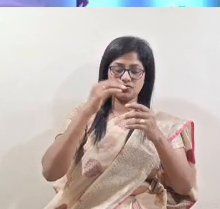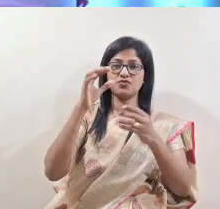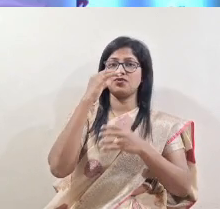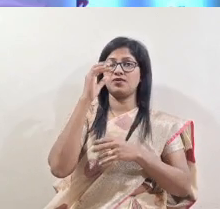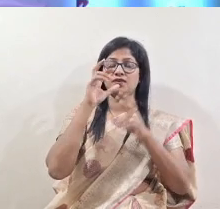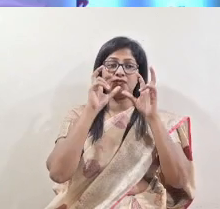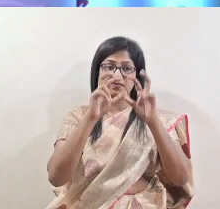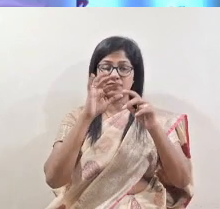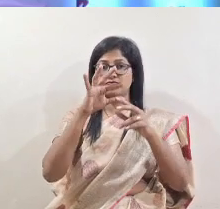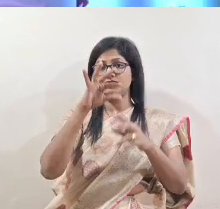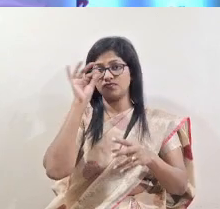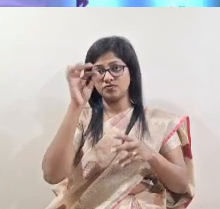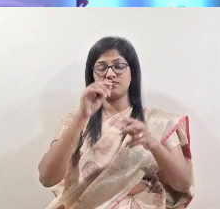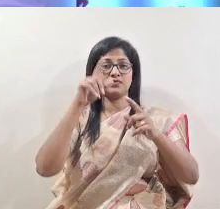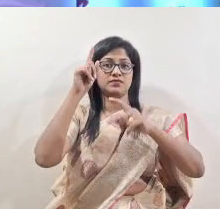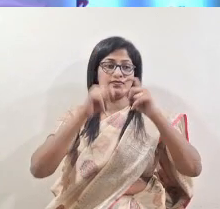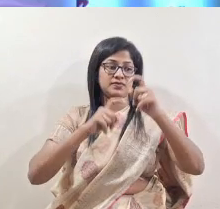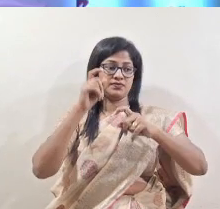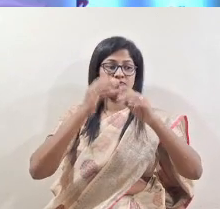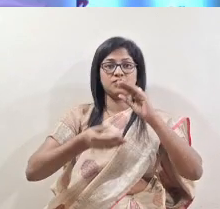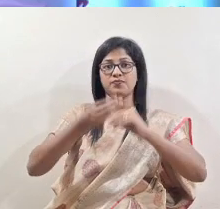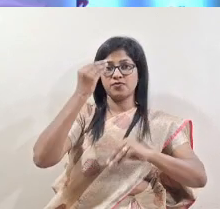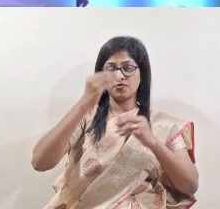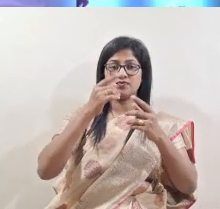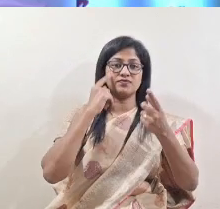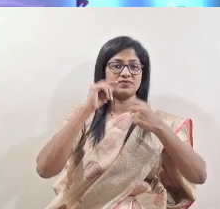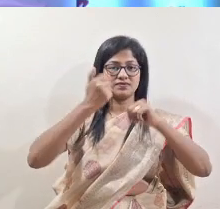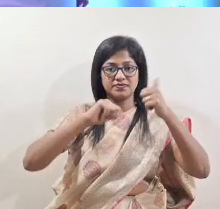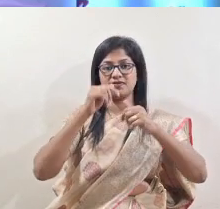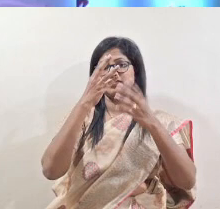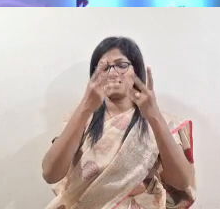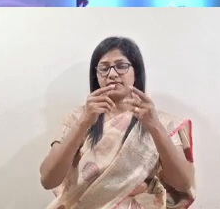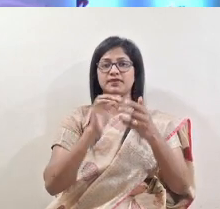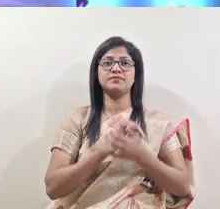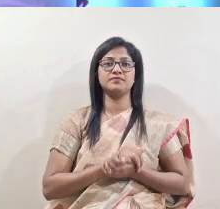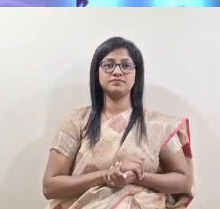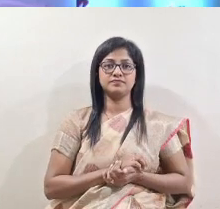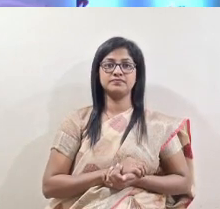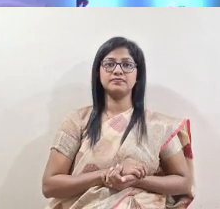observed choice and maximize this expression to estimate the parameters of the model.